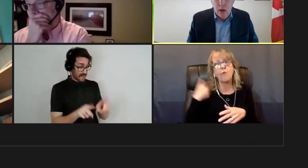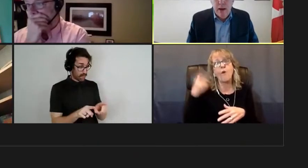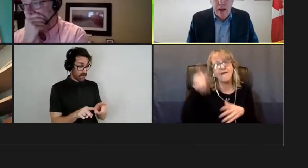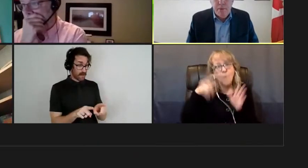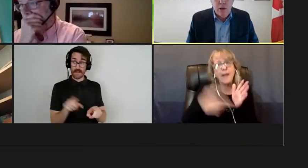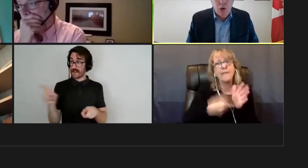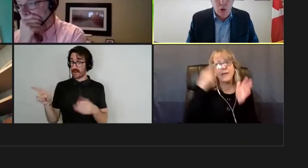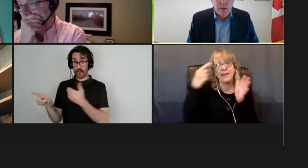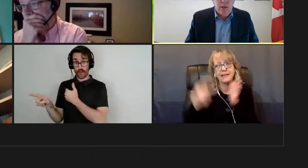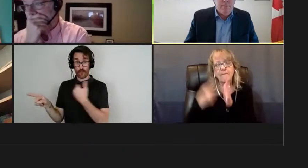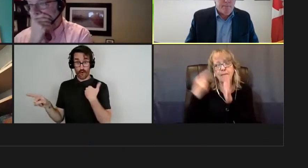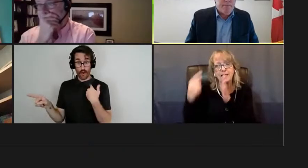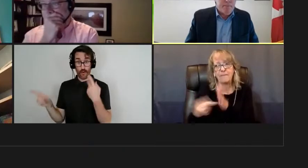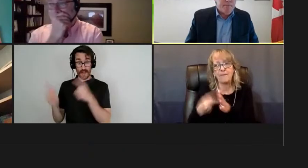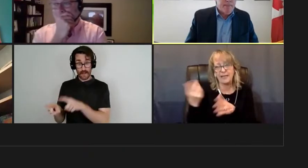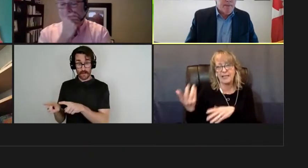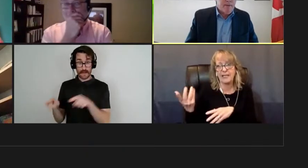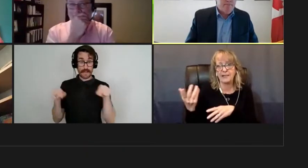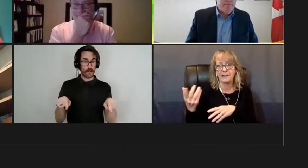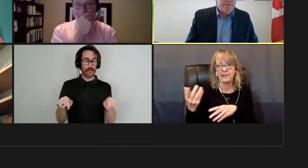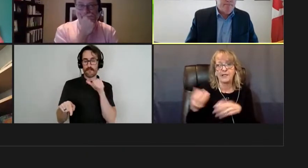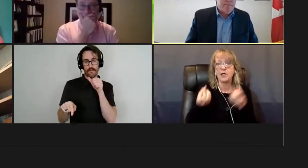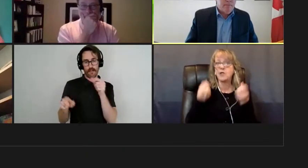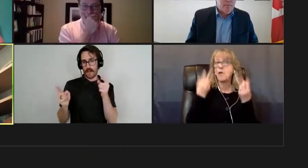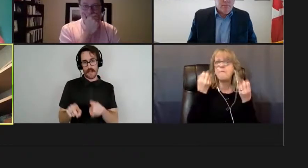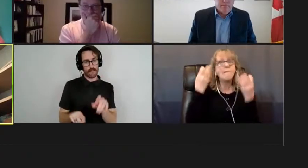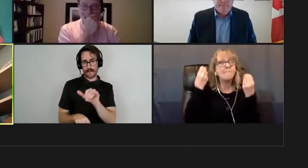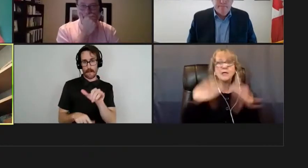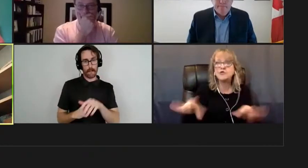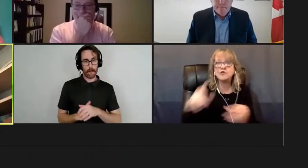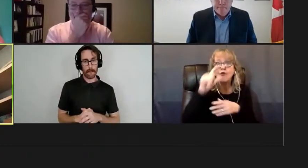is not happening currently. Okay, thank